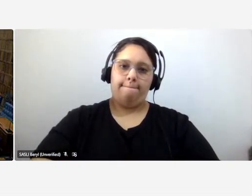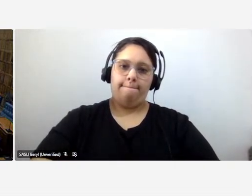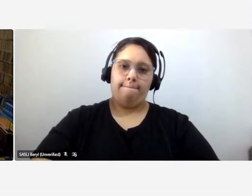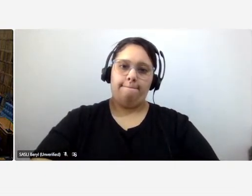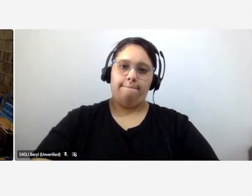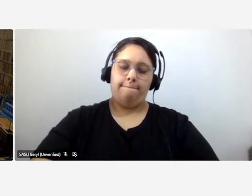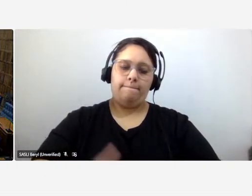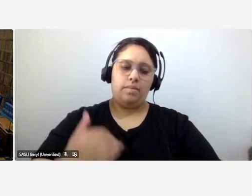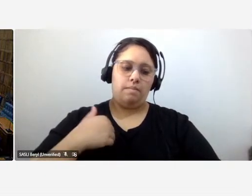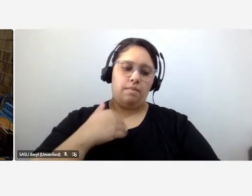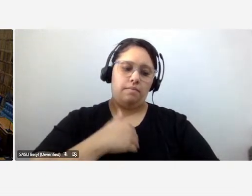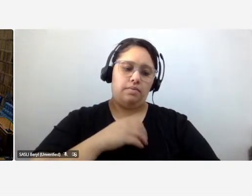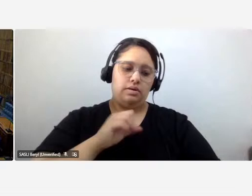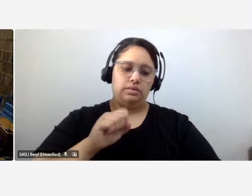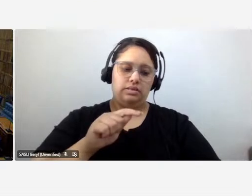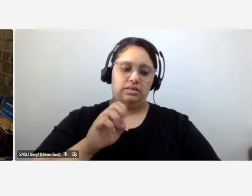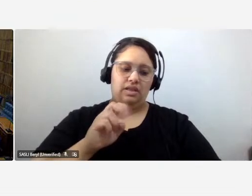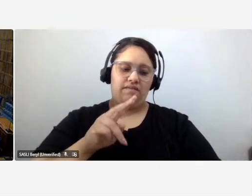Member Stevens?